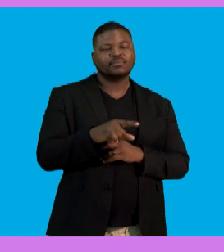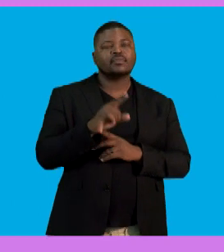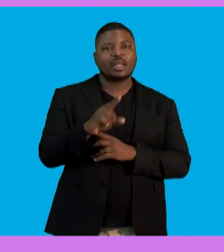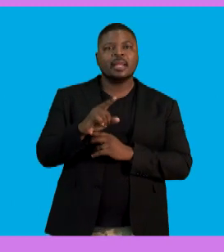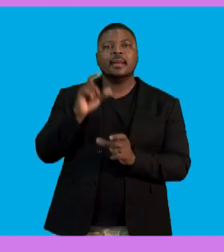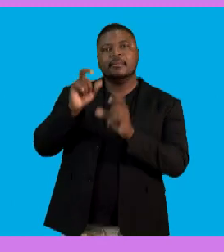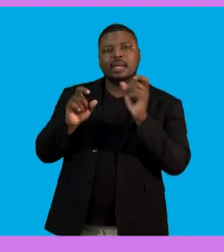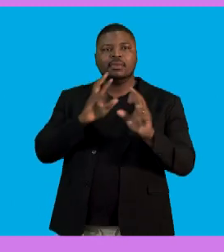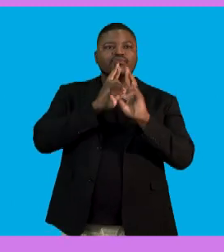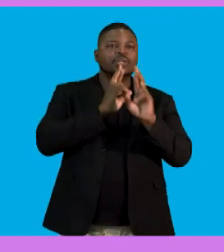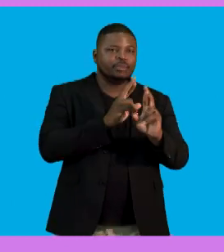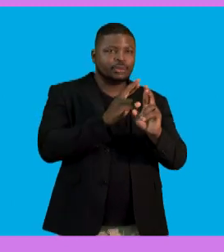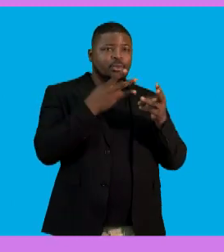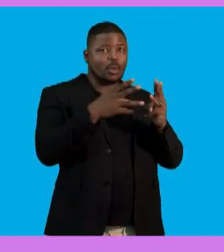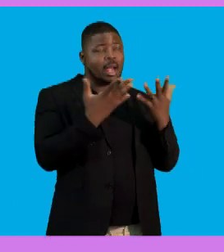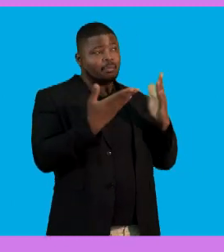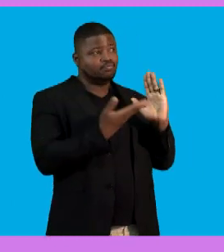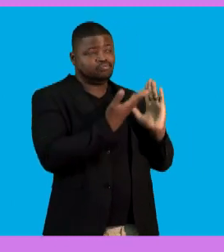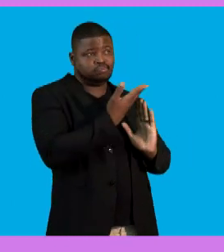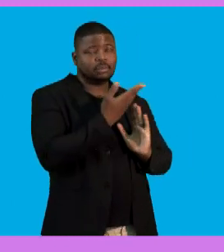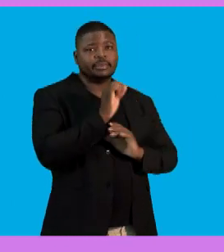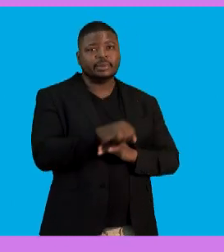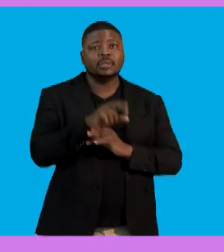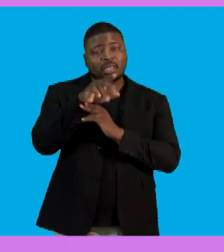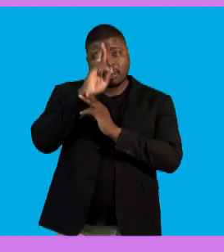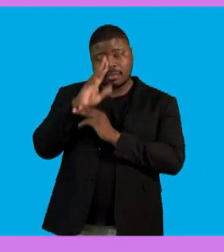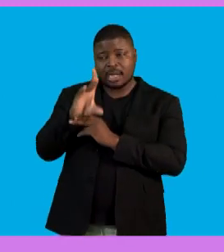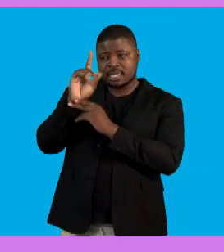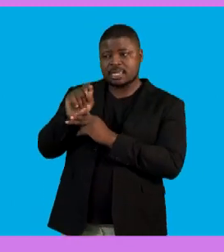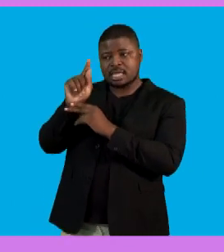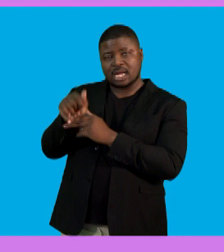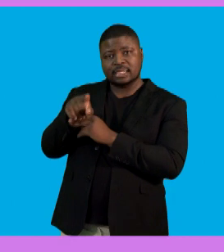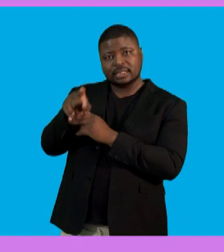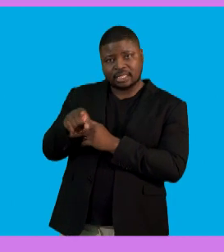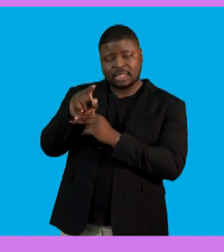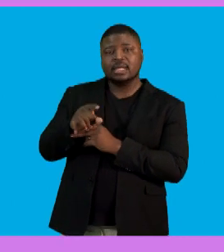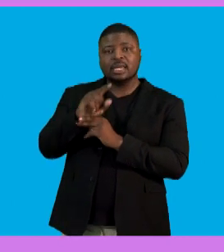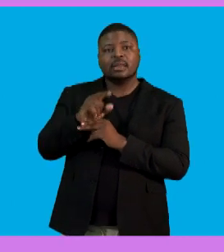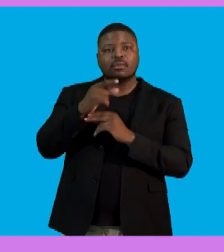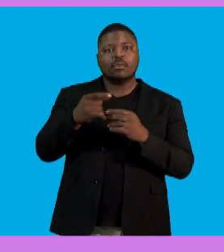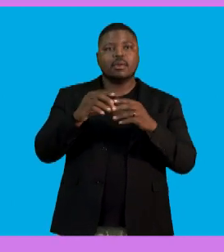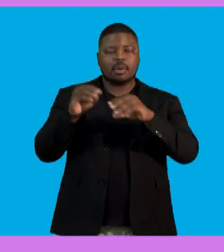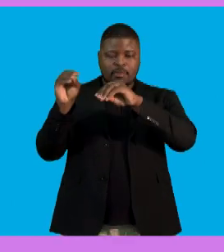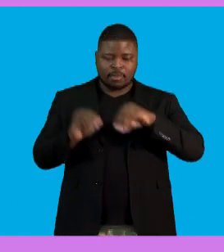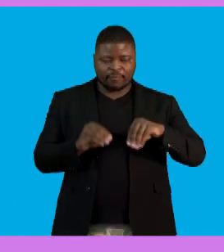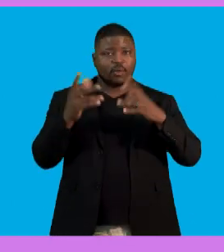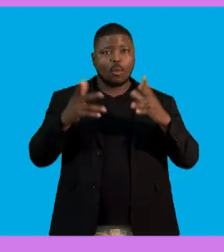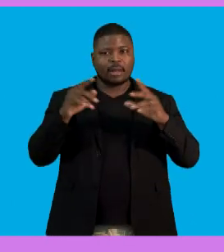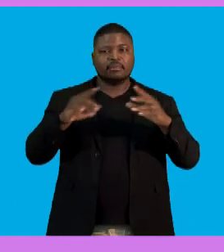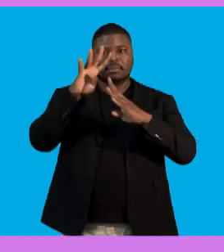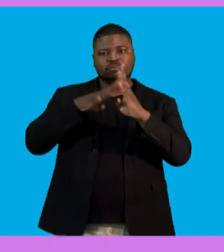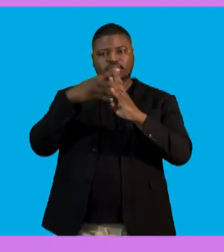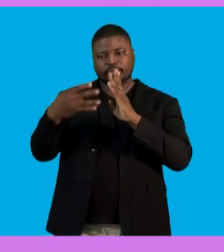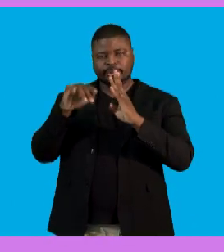So that's what the responses of 10 people were. And if we need to take all of that data and represent it on the tally table, here's what we need to